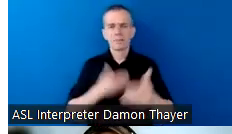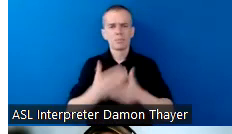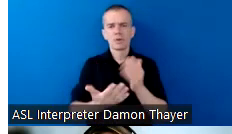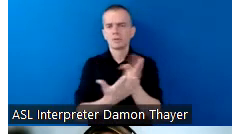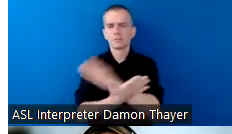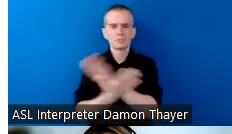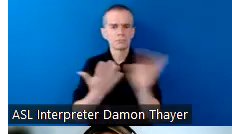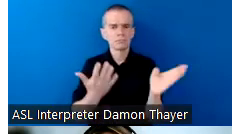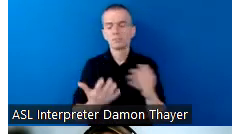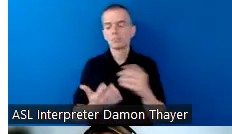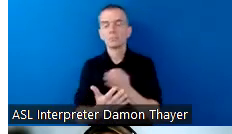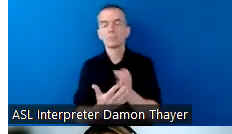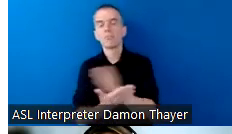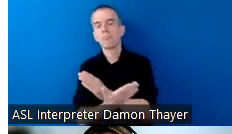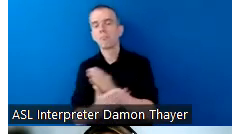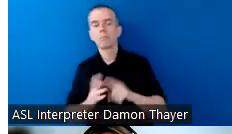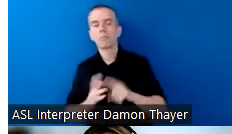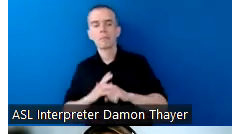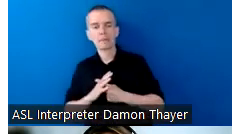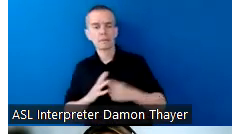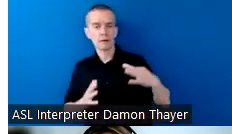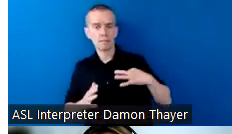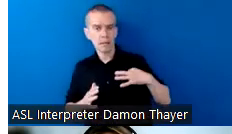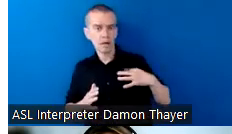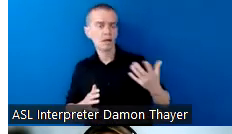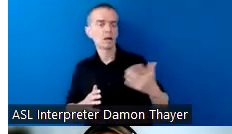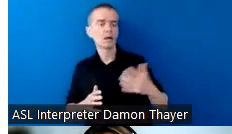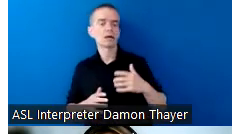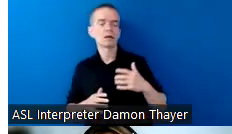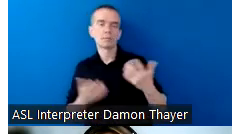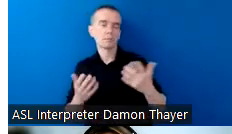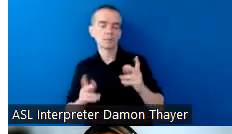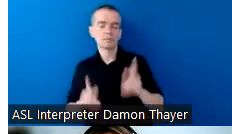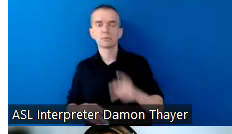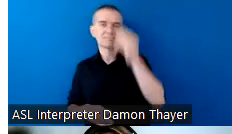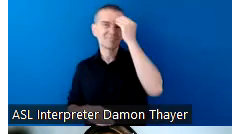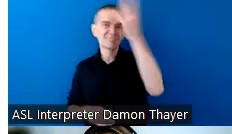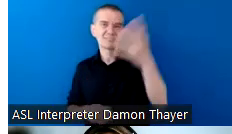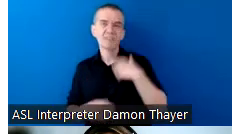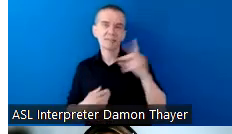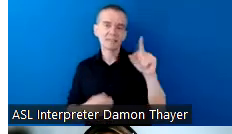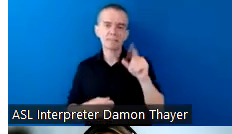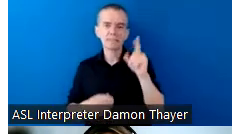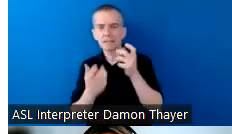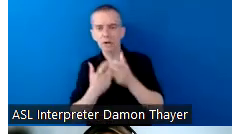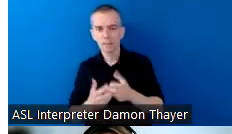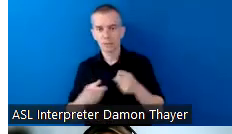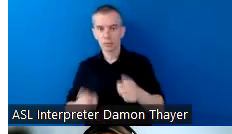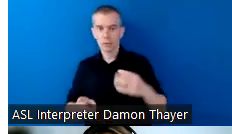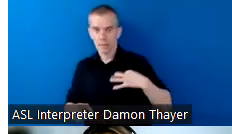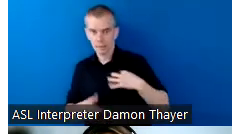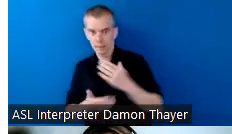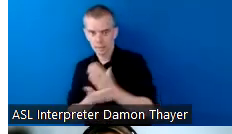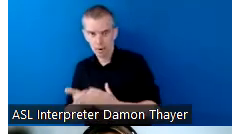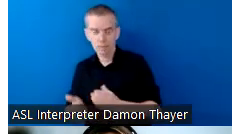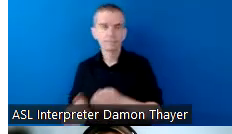while someone's applying for housing, they can go ahead and disclose, yeah, I have a disability and I need this accommodation. It could be during tenancy or